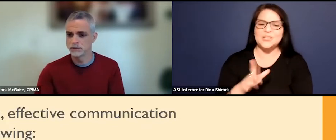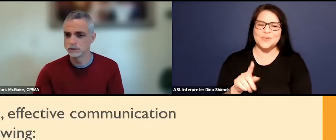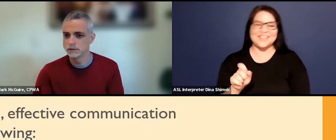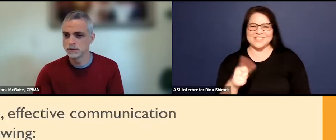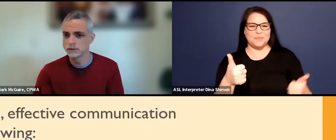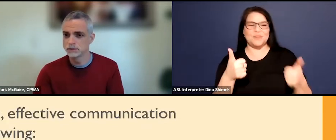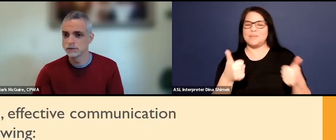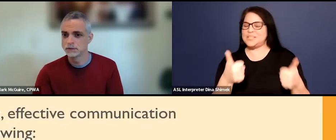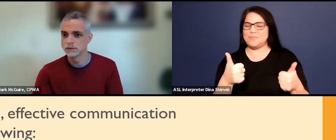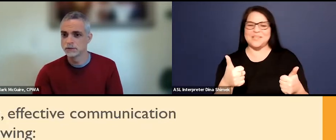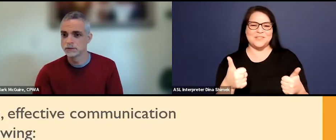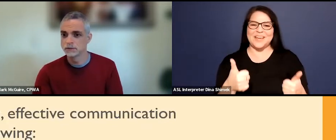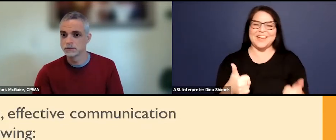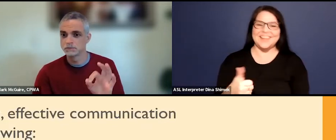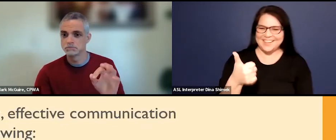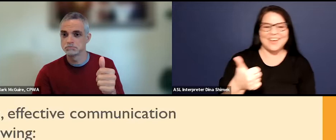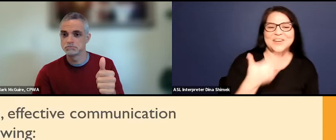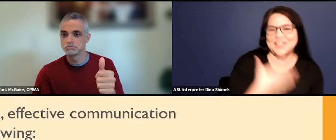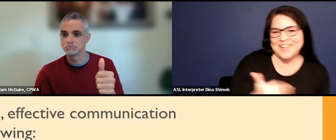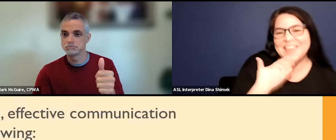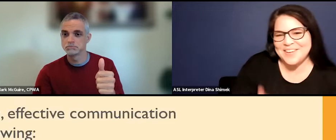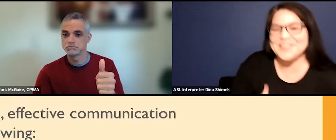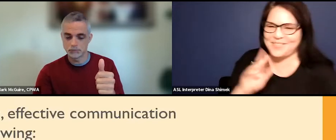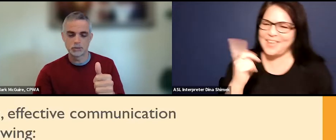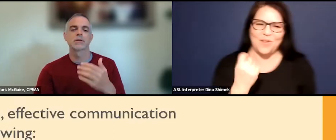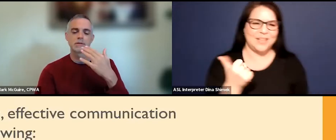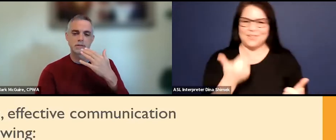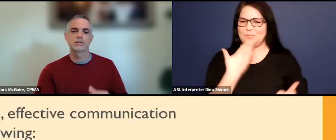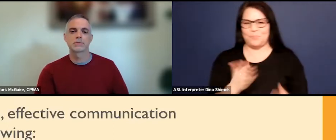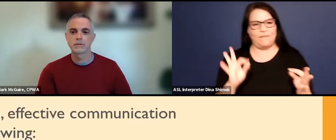I just want to ask the interpreter if my speed is okay. Yeah, you're good. Thank you.